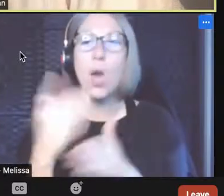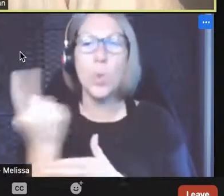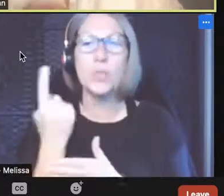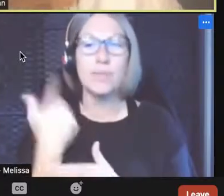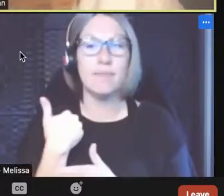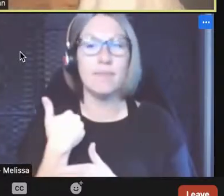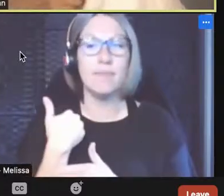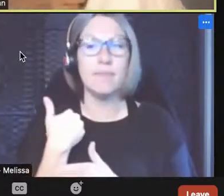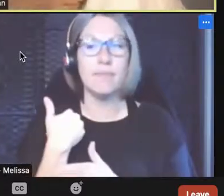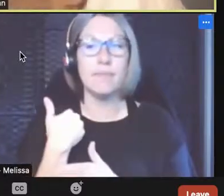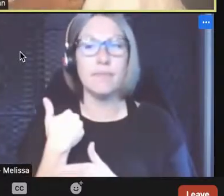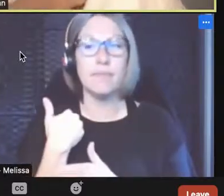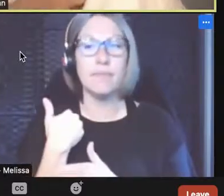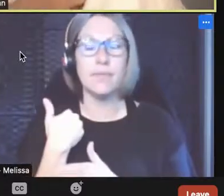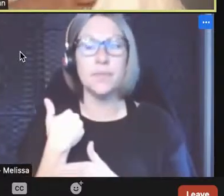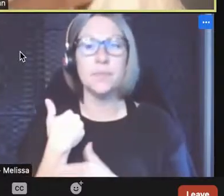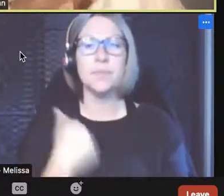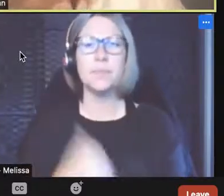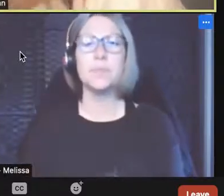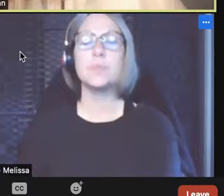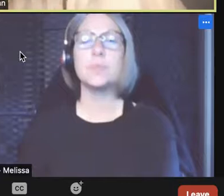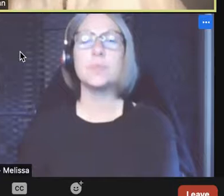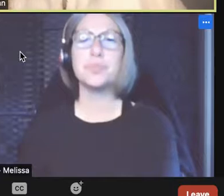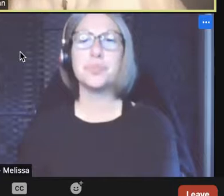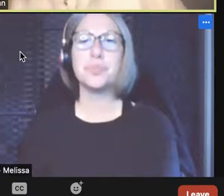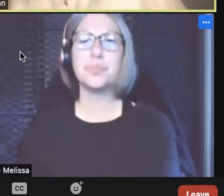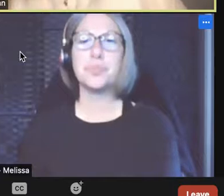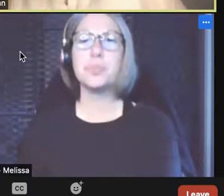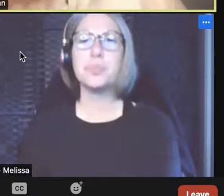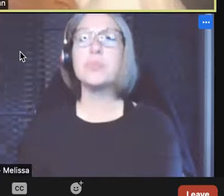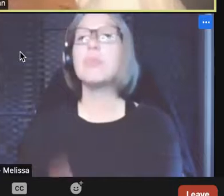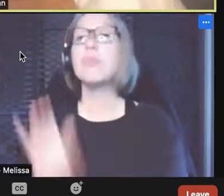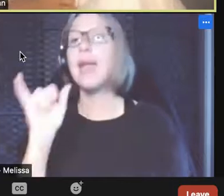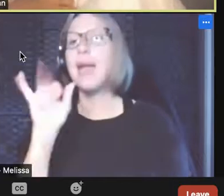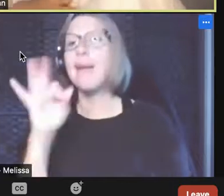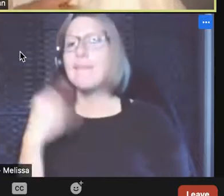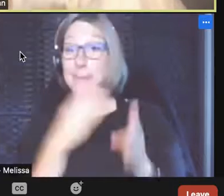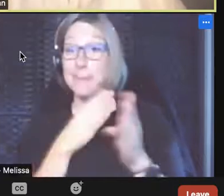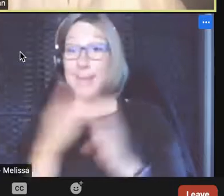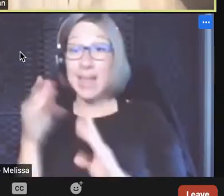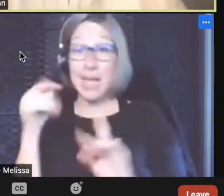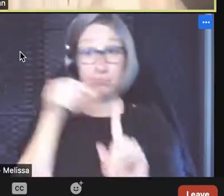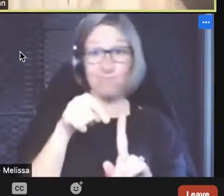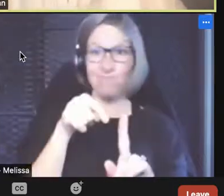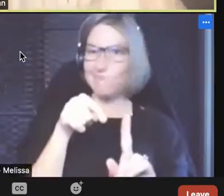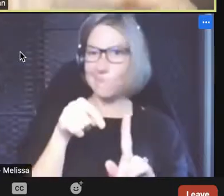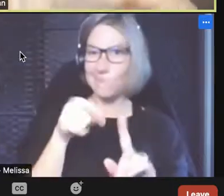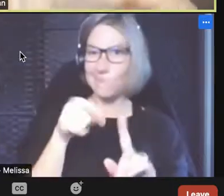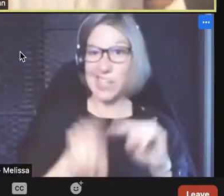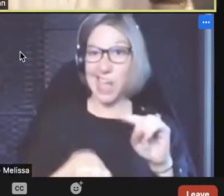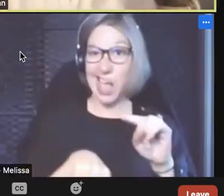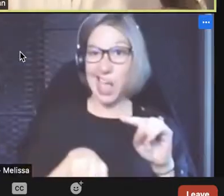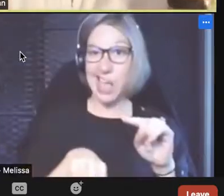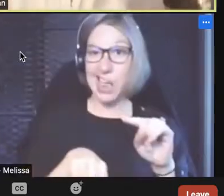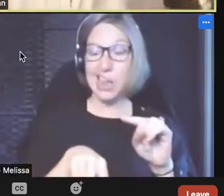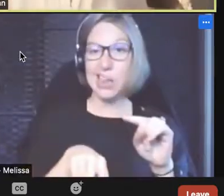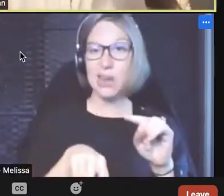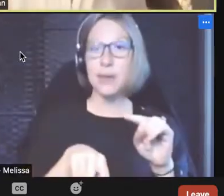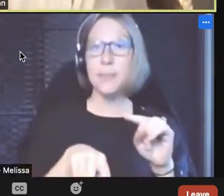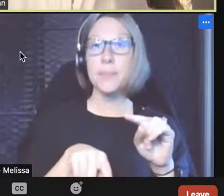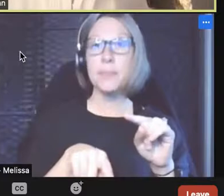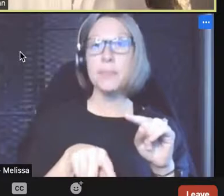it. And if I can't do it that way, I will do it in a way that I think